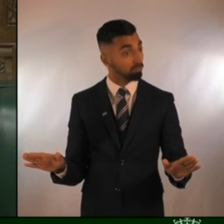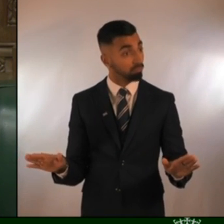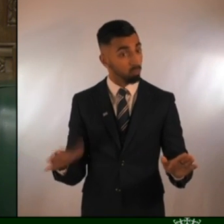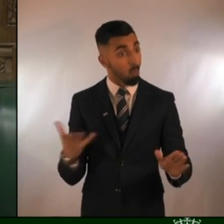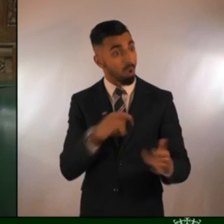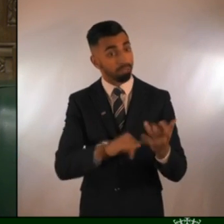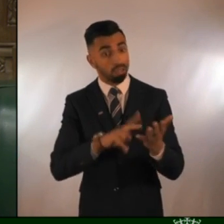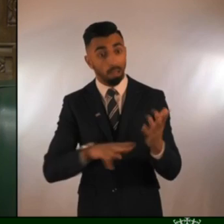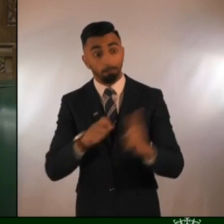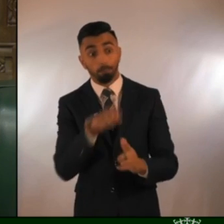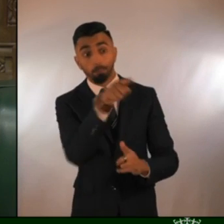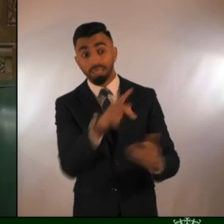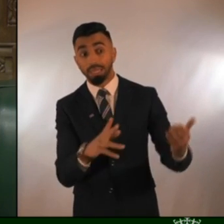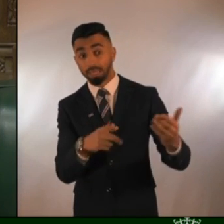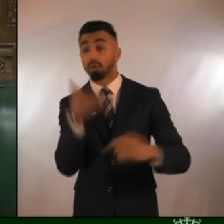the Scottish National Party.